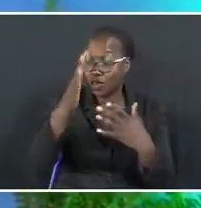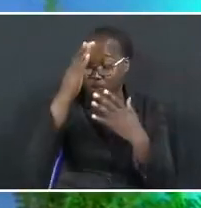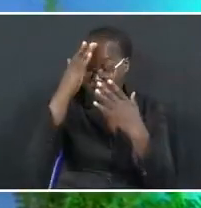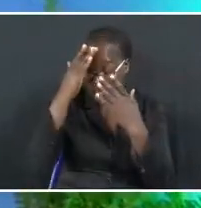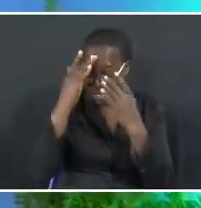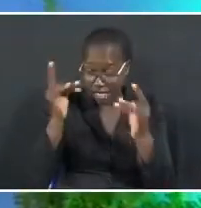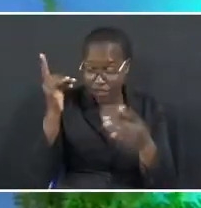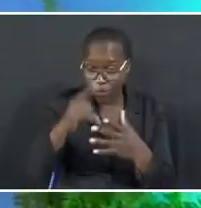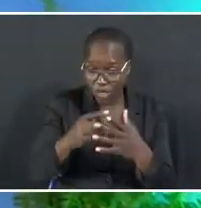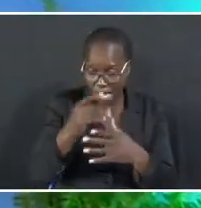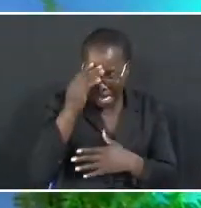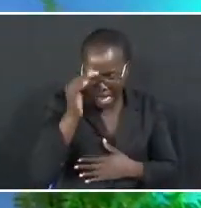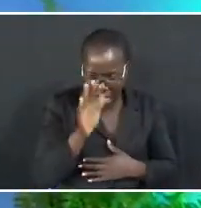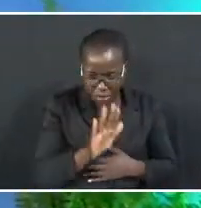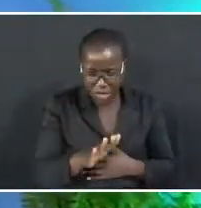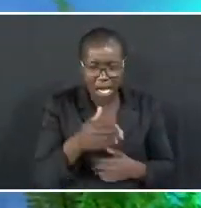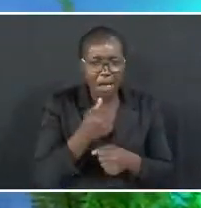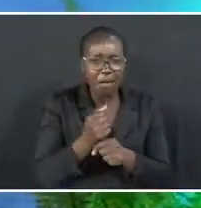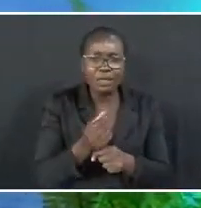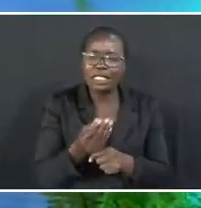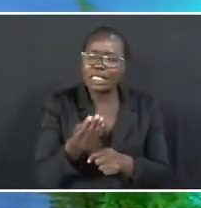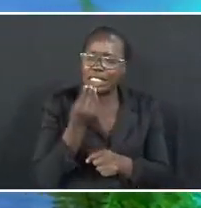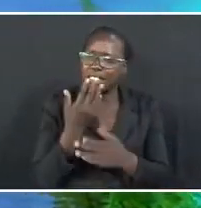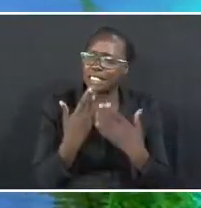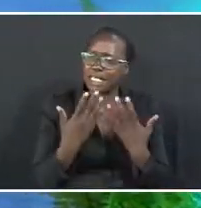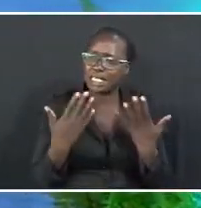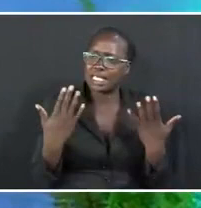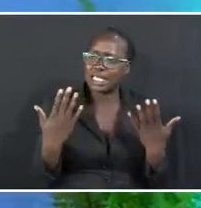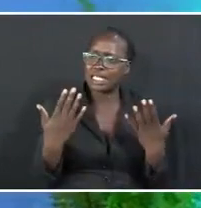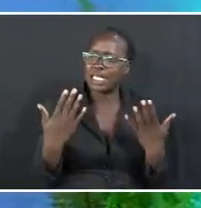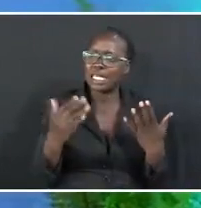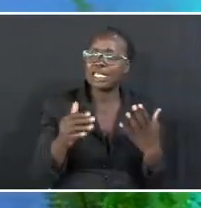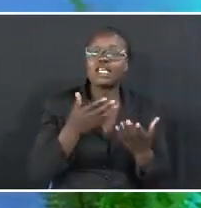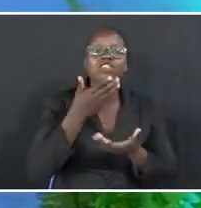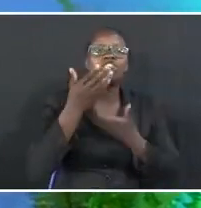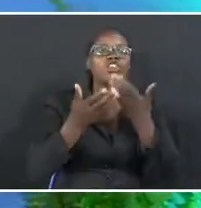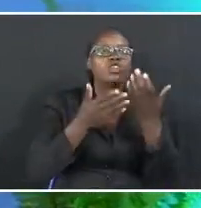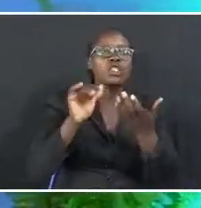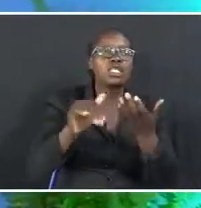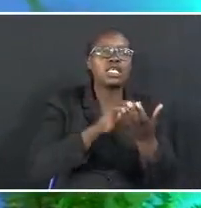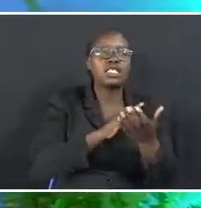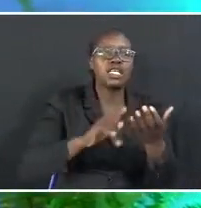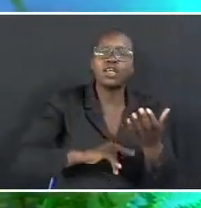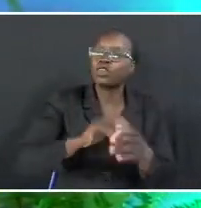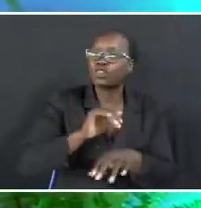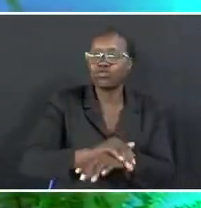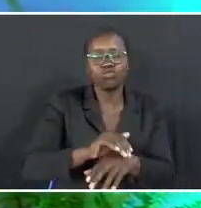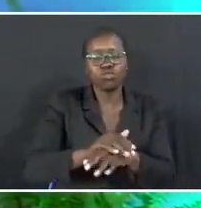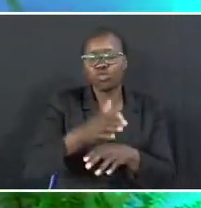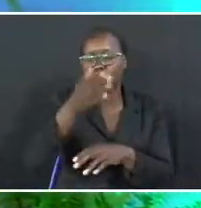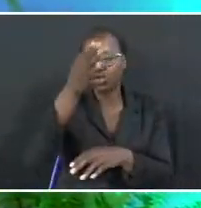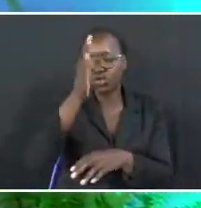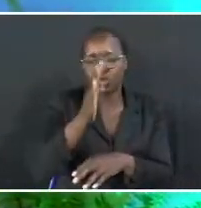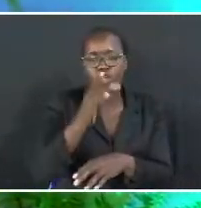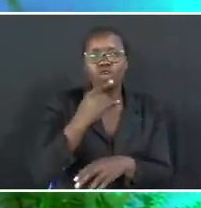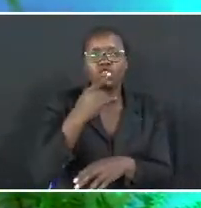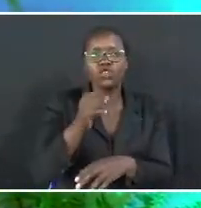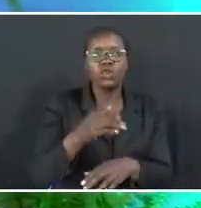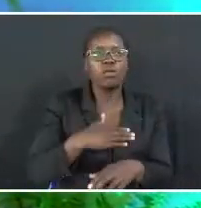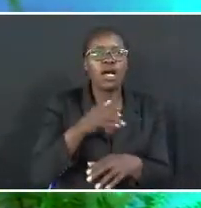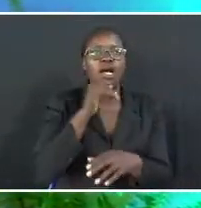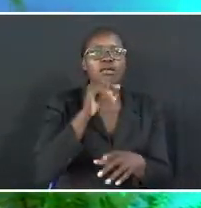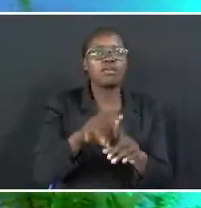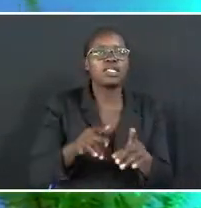to humble him. God makes him eat grass to a point that he confesses that the Lord is God. So my brothers